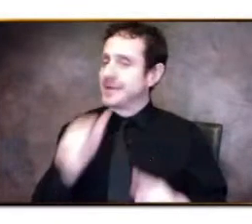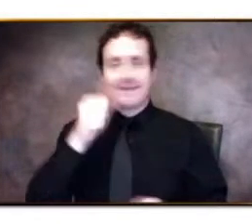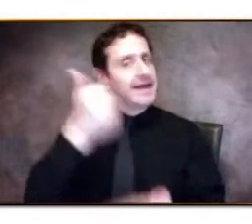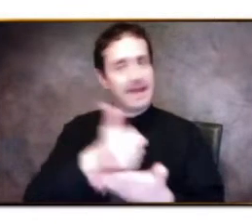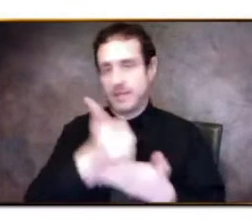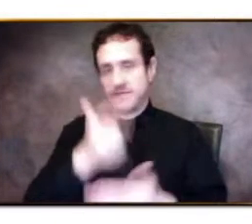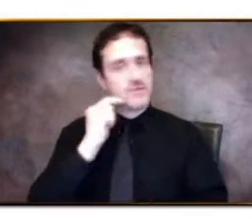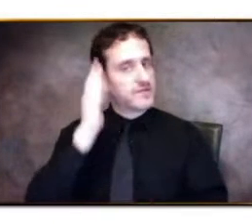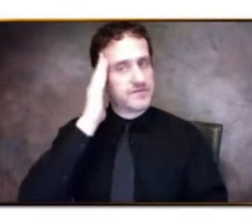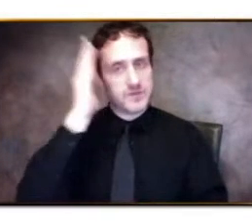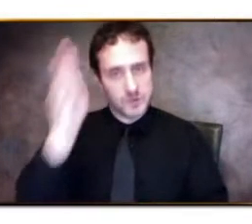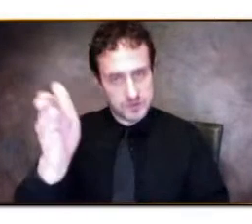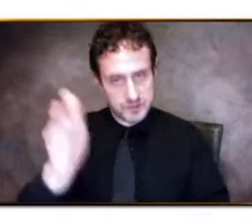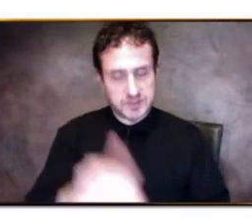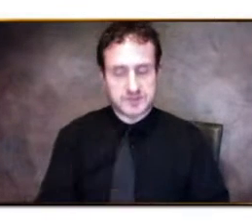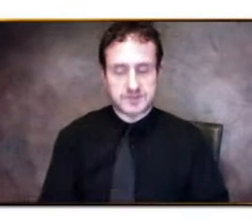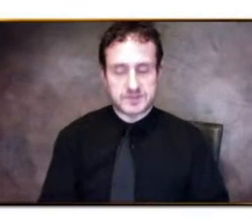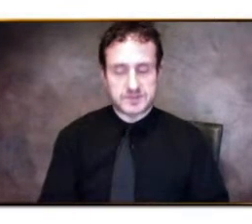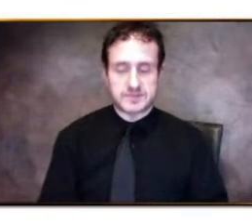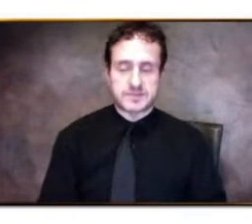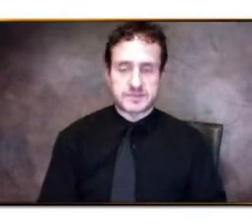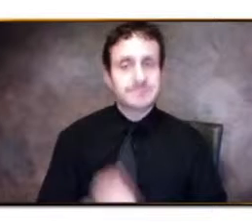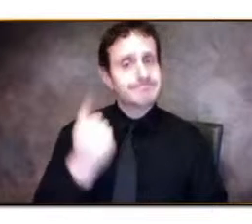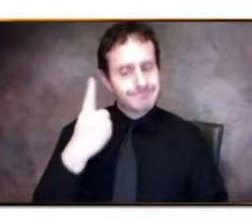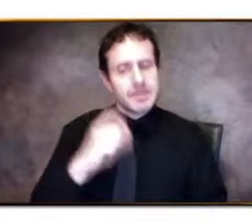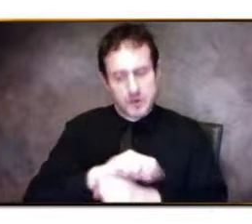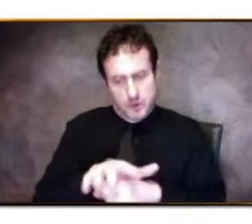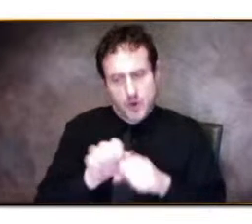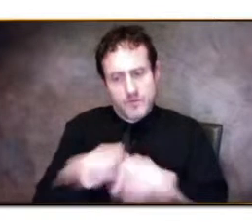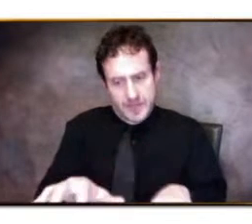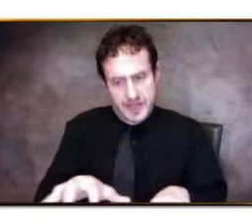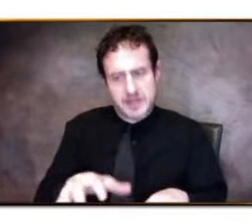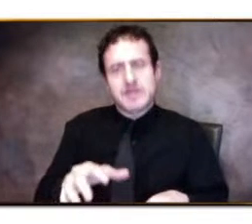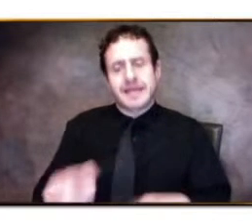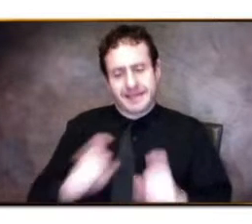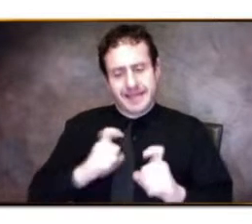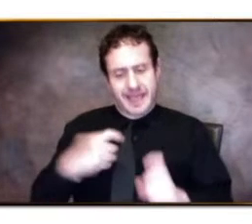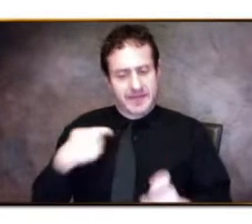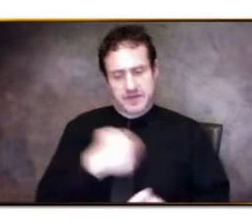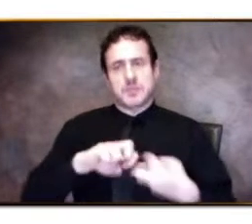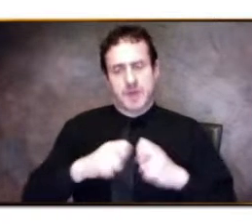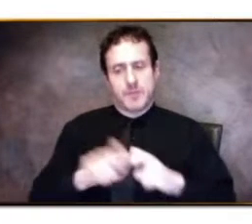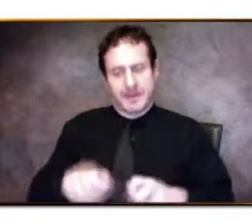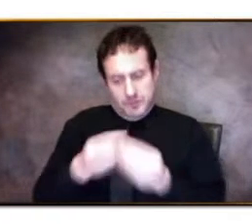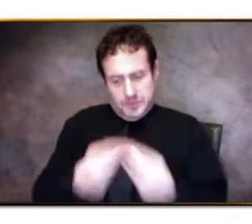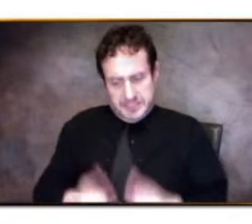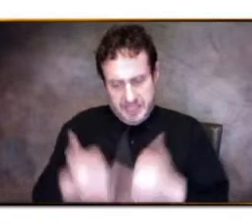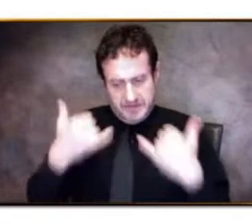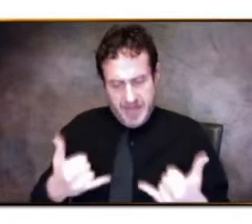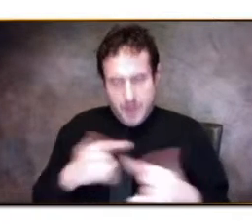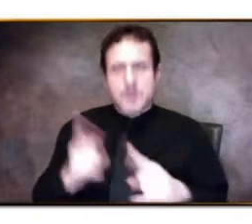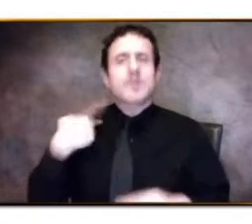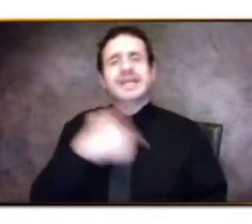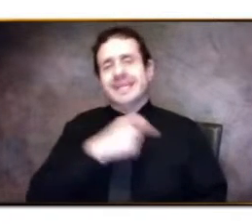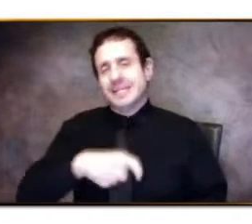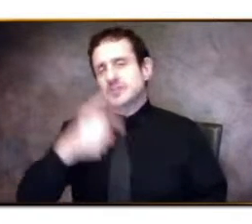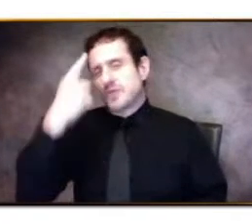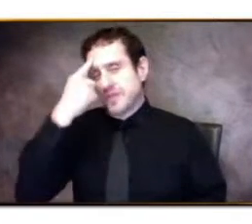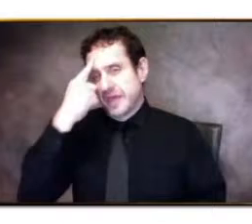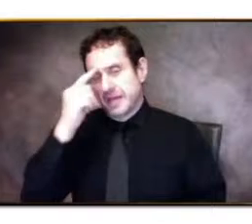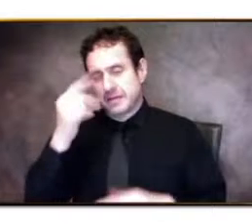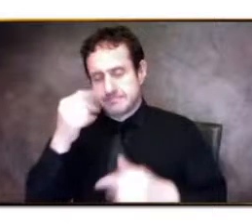problem like one caused by a pandemic. Our long-term fiscal health must also be addressed, but not